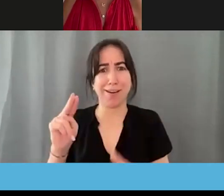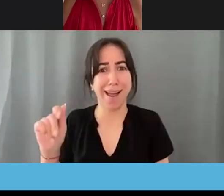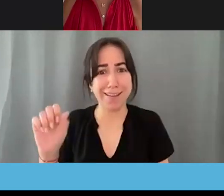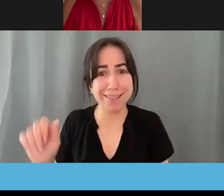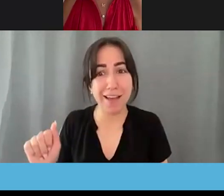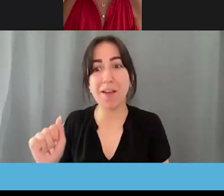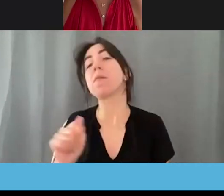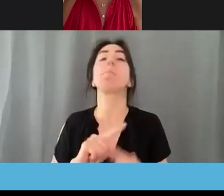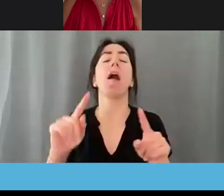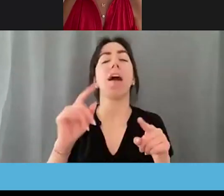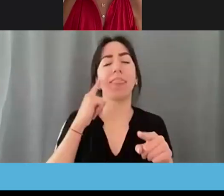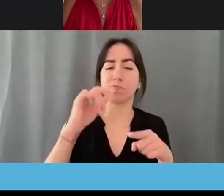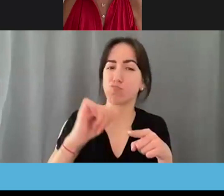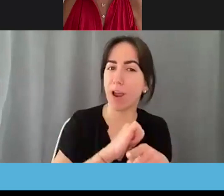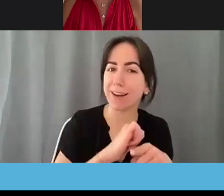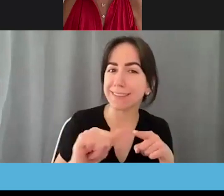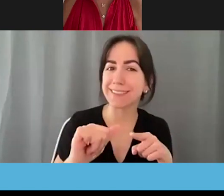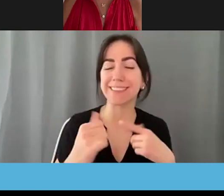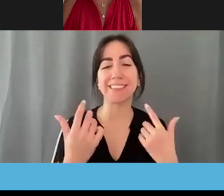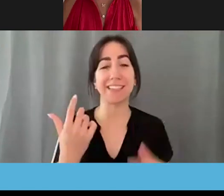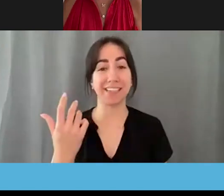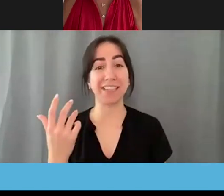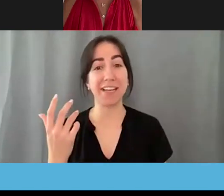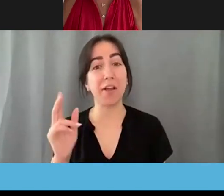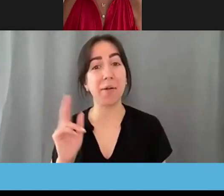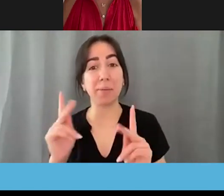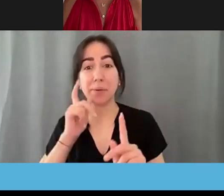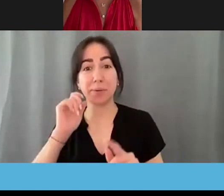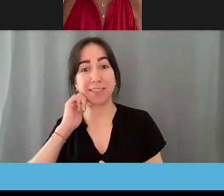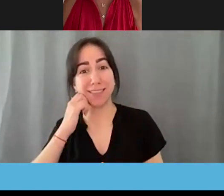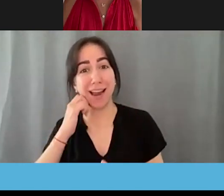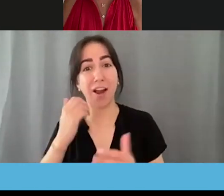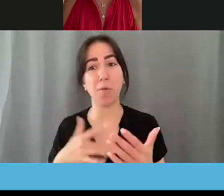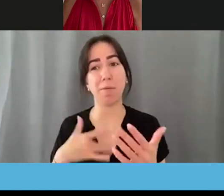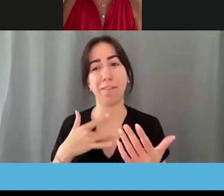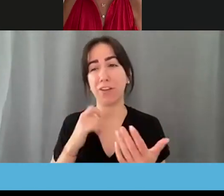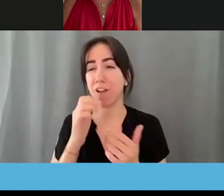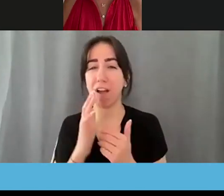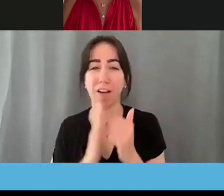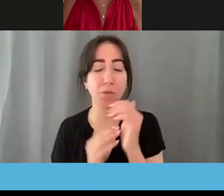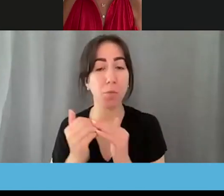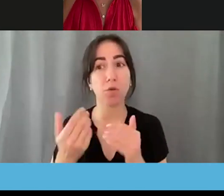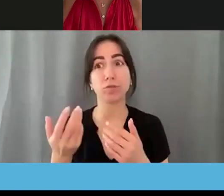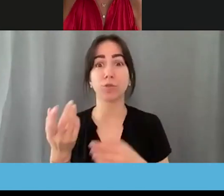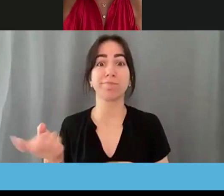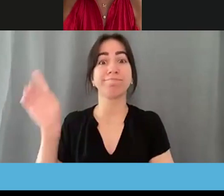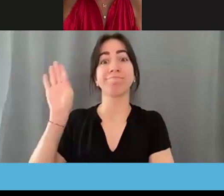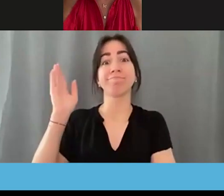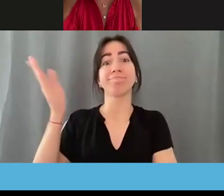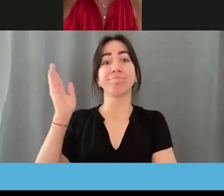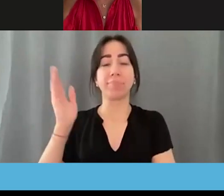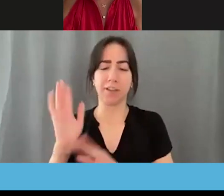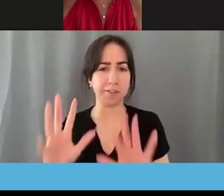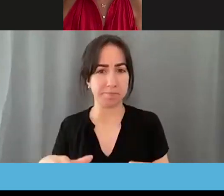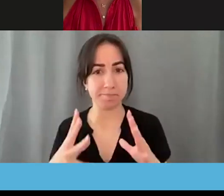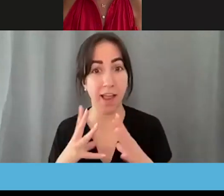through practice, and I think, you know, for those that are shy, that maybe are a little bit uncomfortable speaking in front of other people, one of the ways that